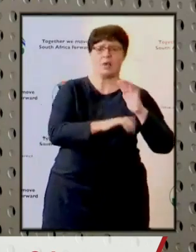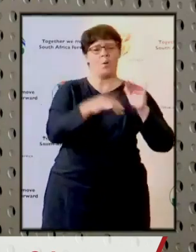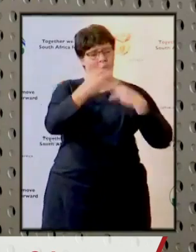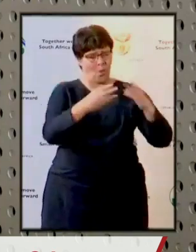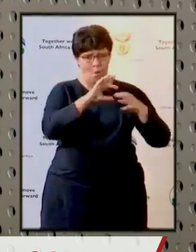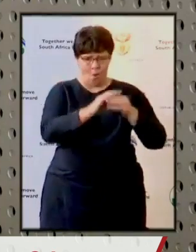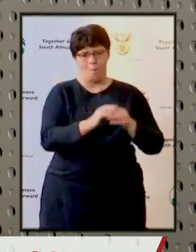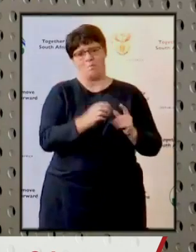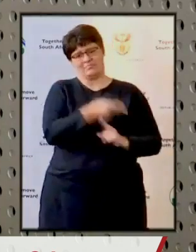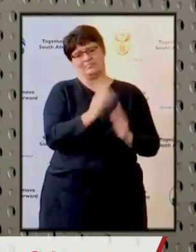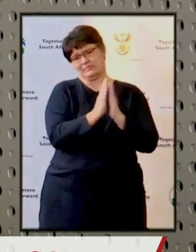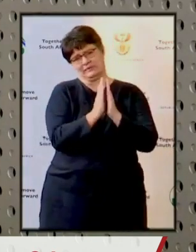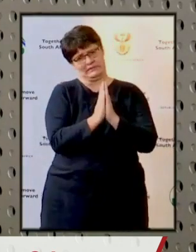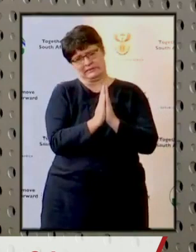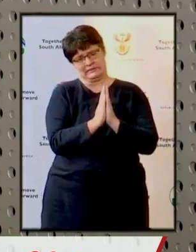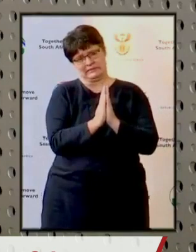we are also